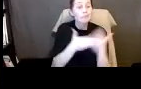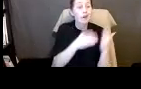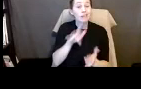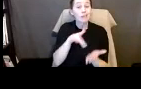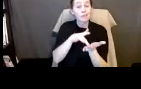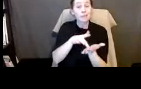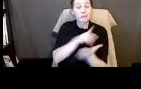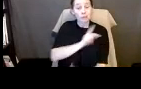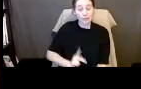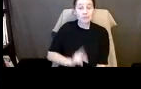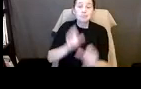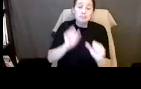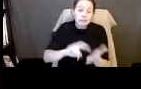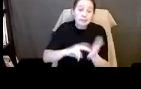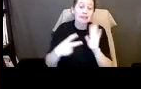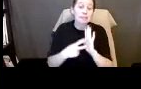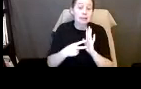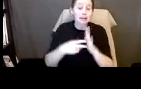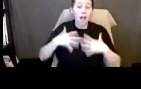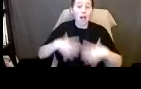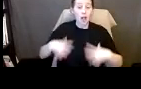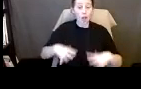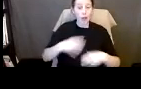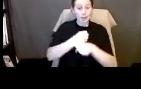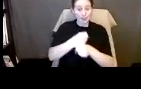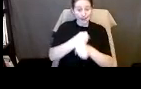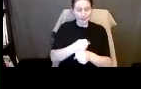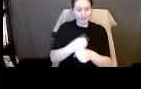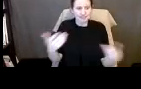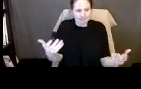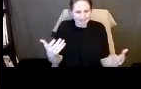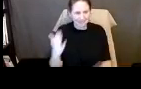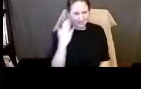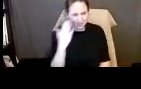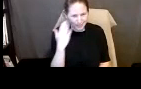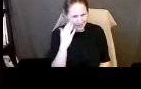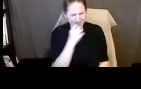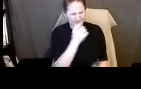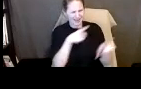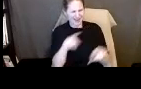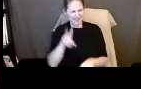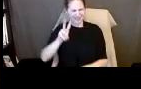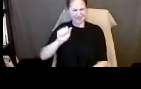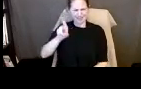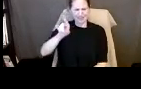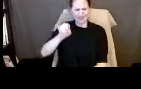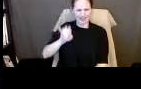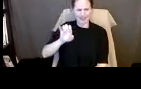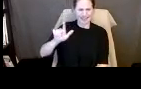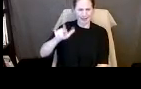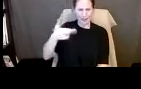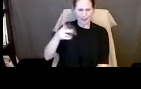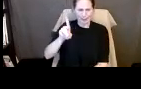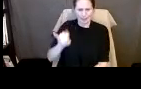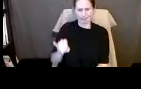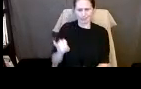Kingdom, it can also refer to where cloth is made. And we definitely know that that's not happening at Wadi el-Hudi. Well, we don't have any